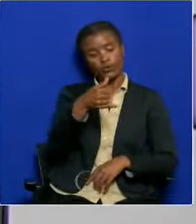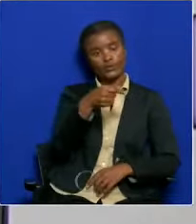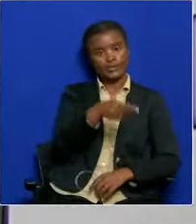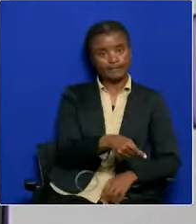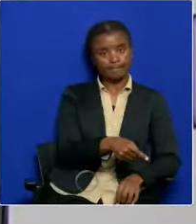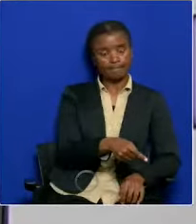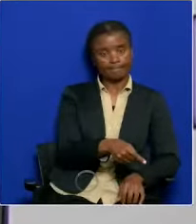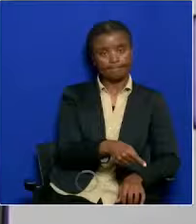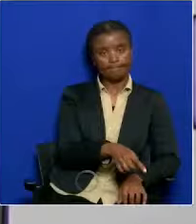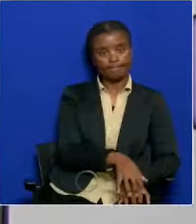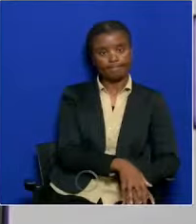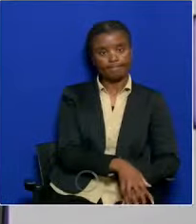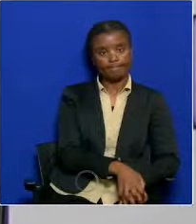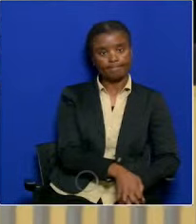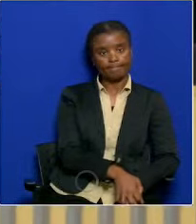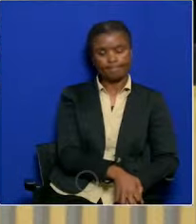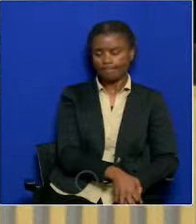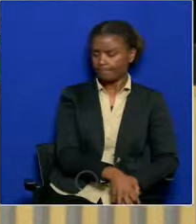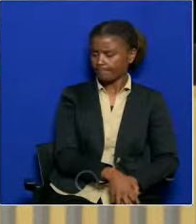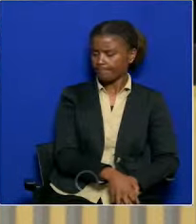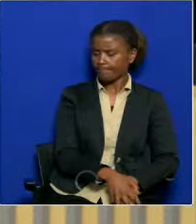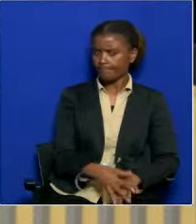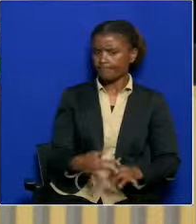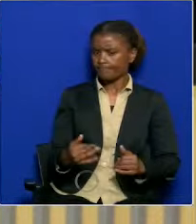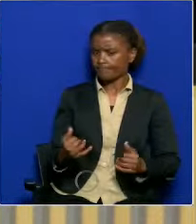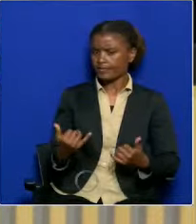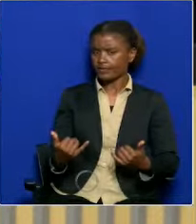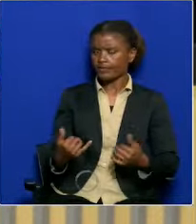Are we in February now?